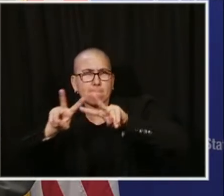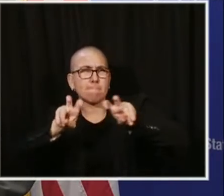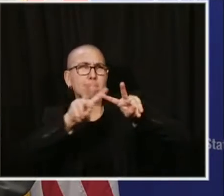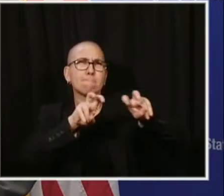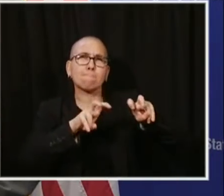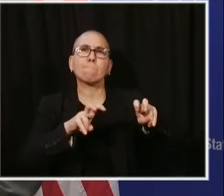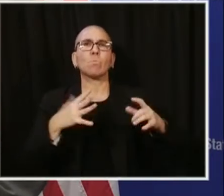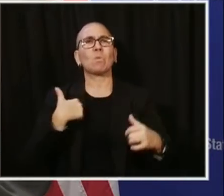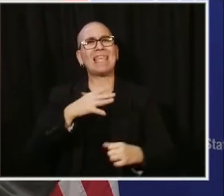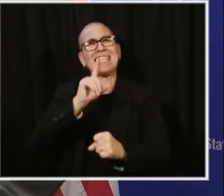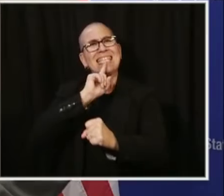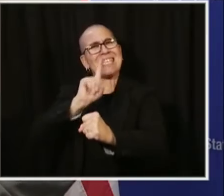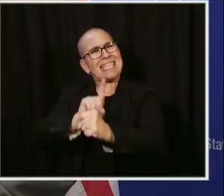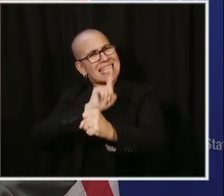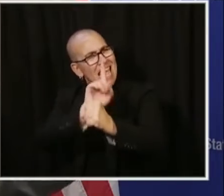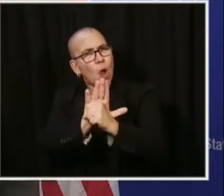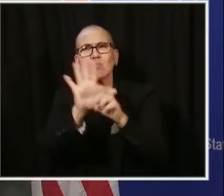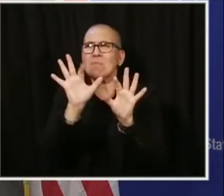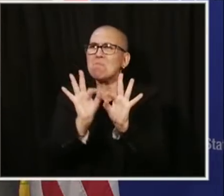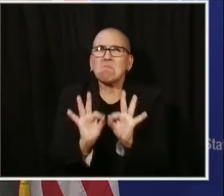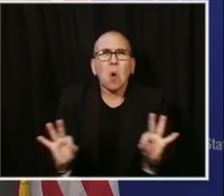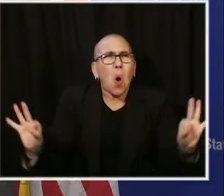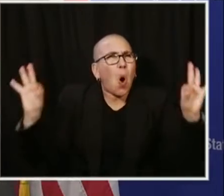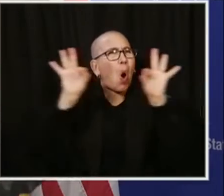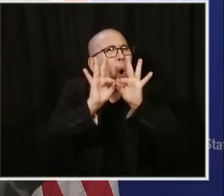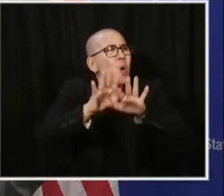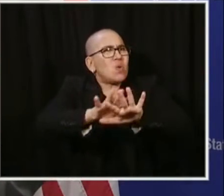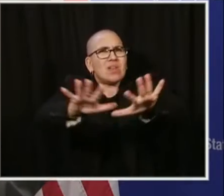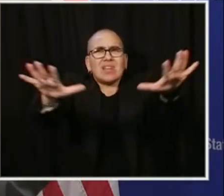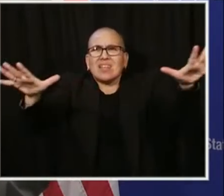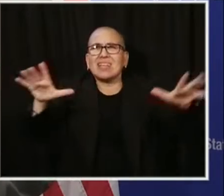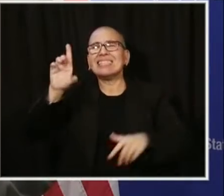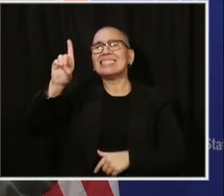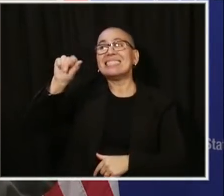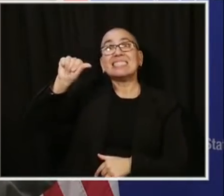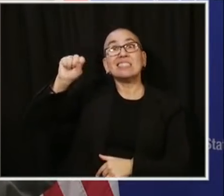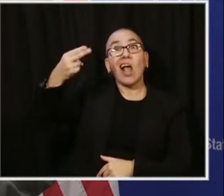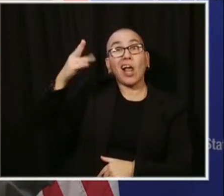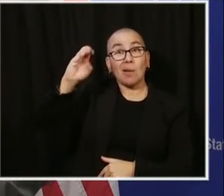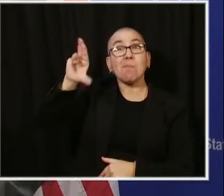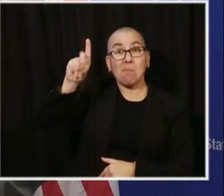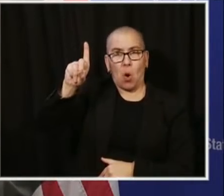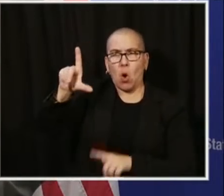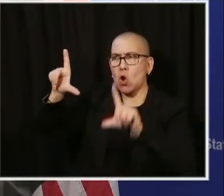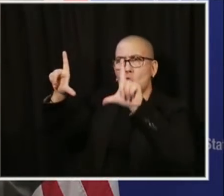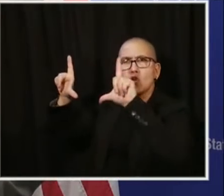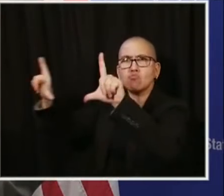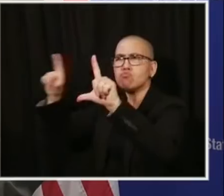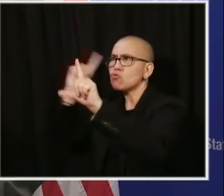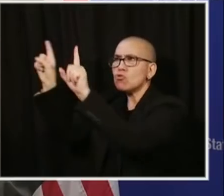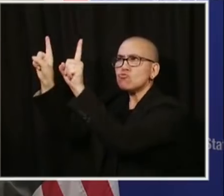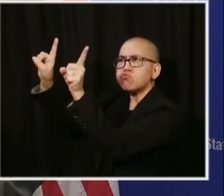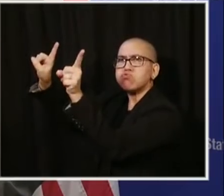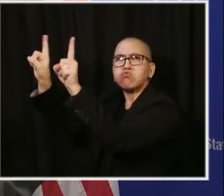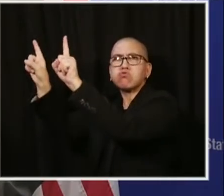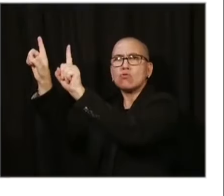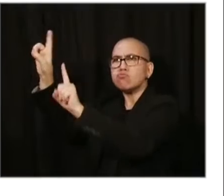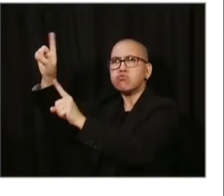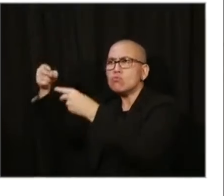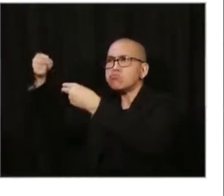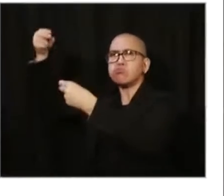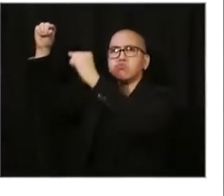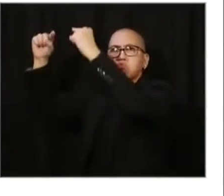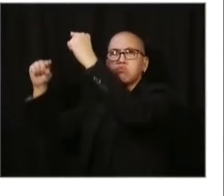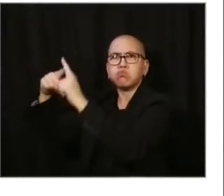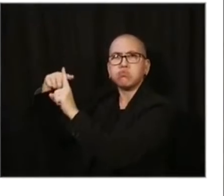the most transparent dashboards in the nation around where information is. We've turned our dials. We're going to have to turn them back a little bit today,